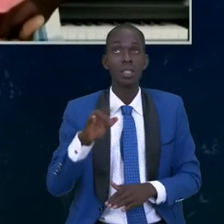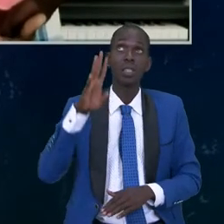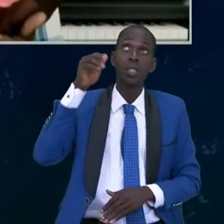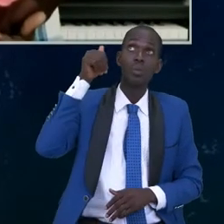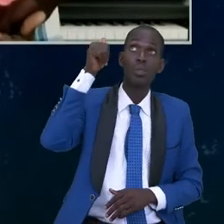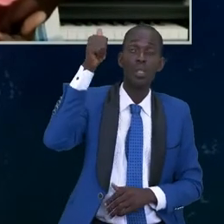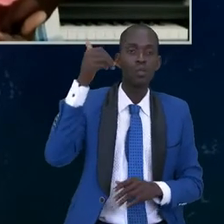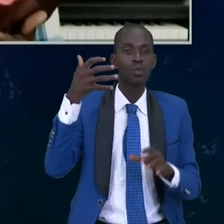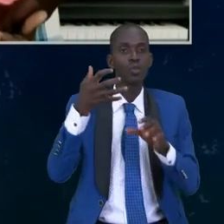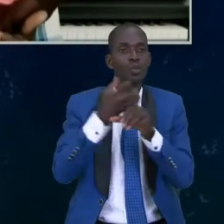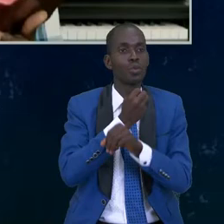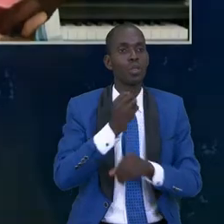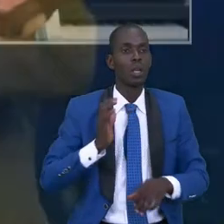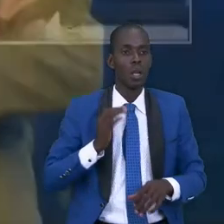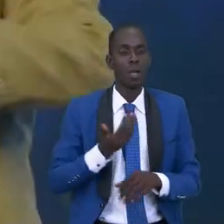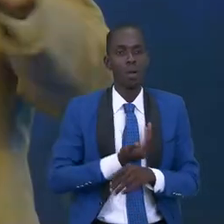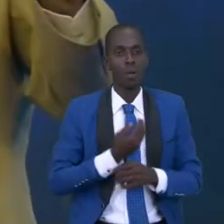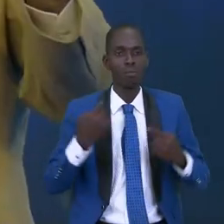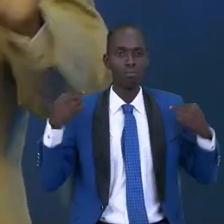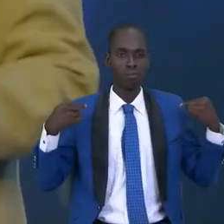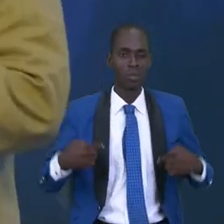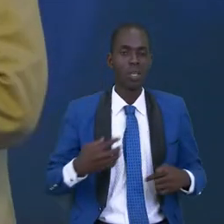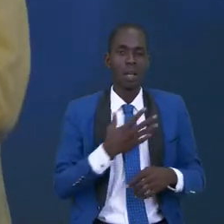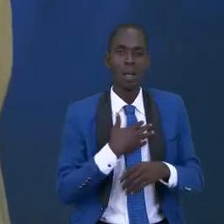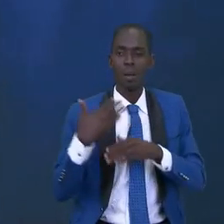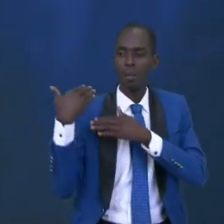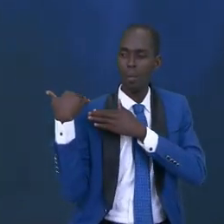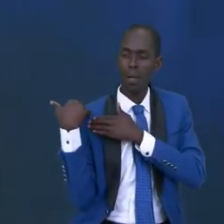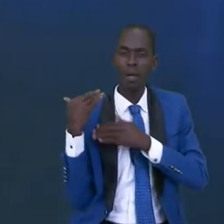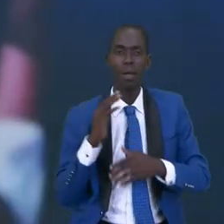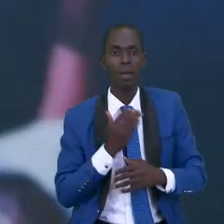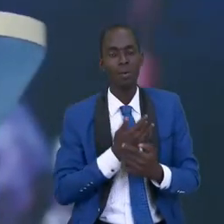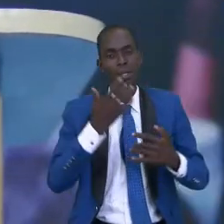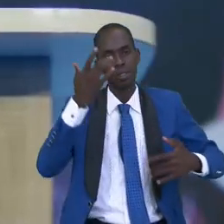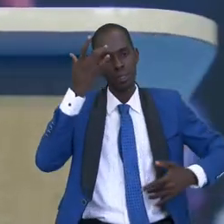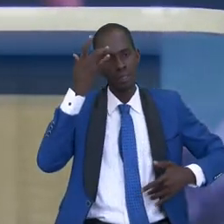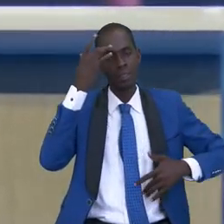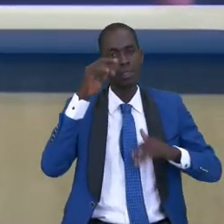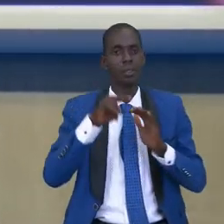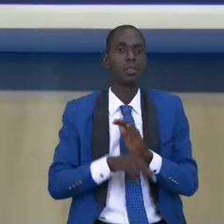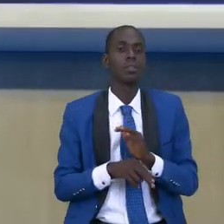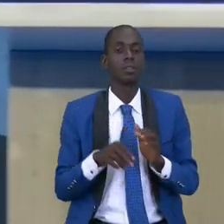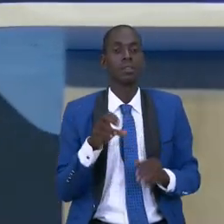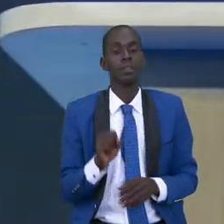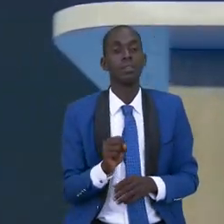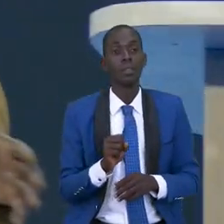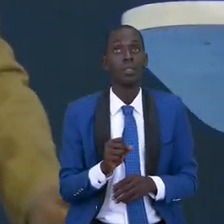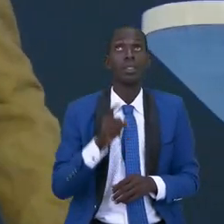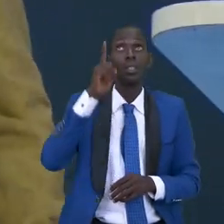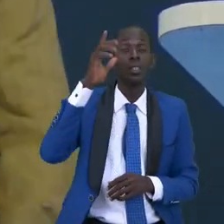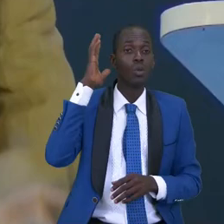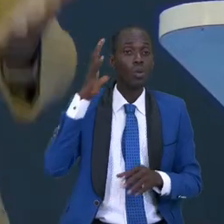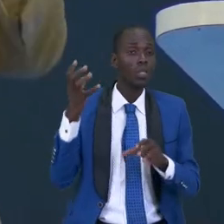our infirmities and bare our sicknesses. It will take all